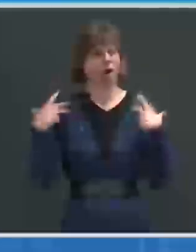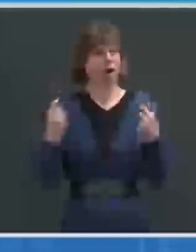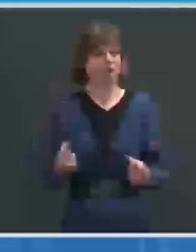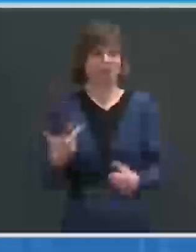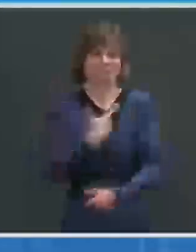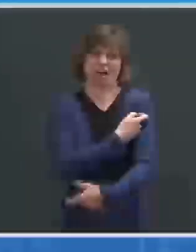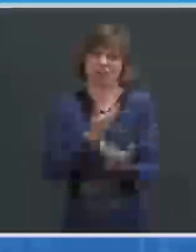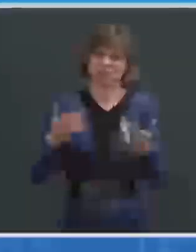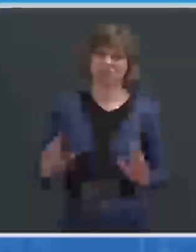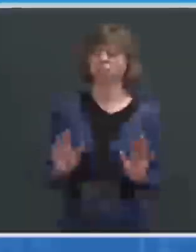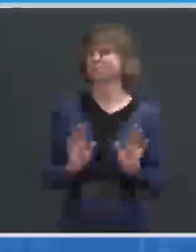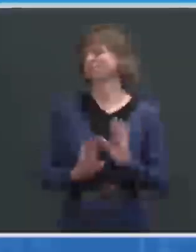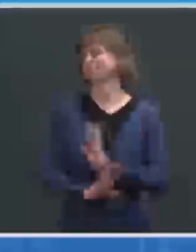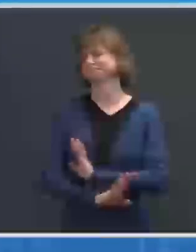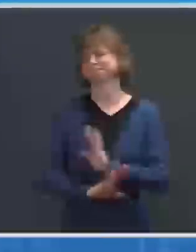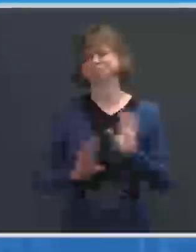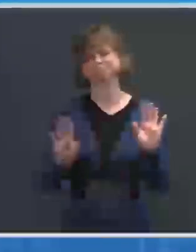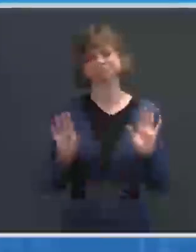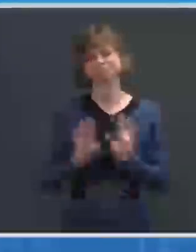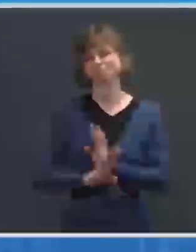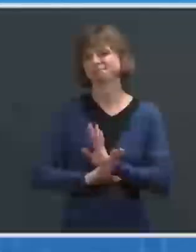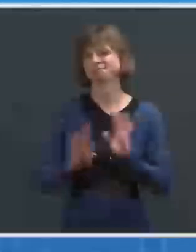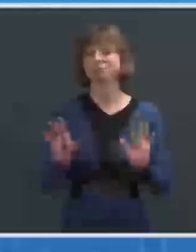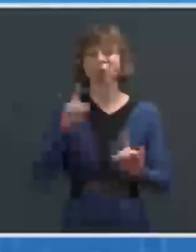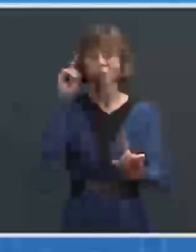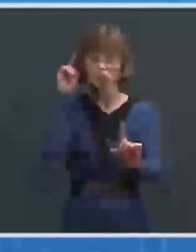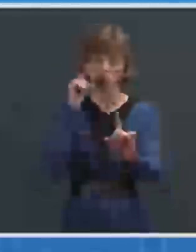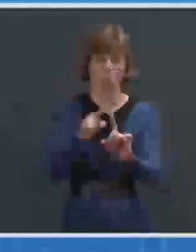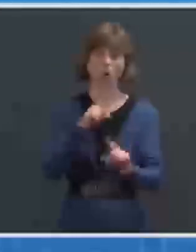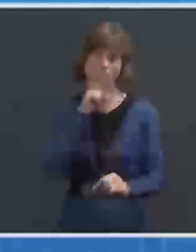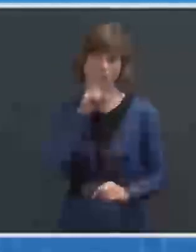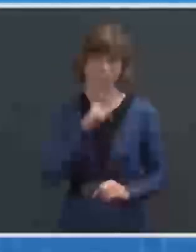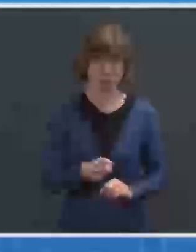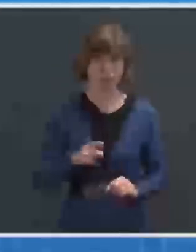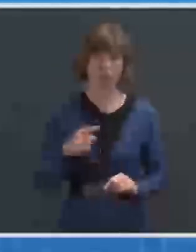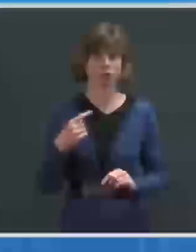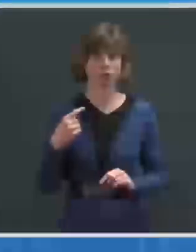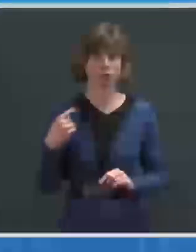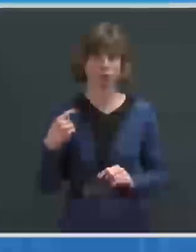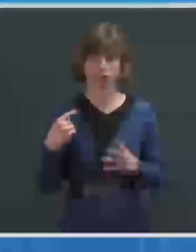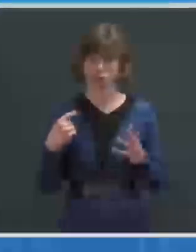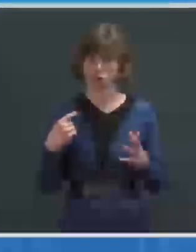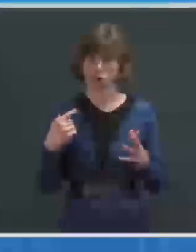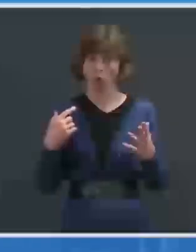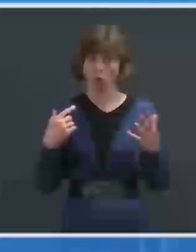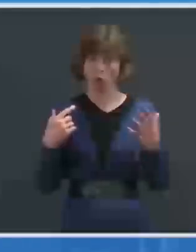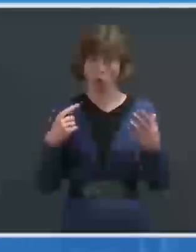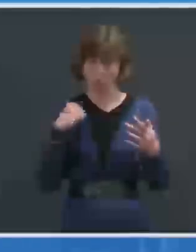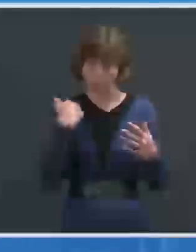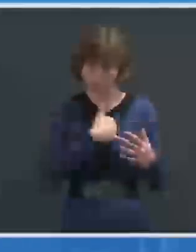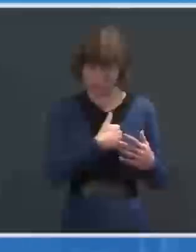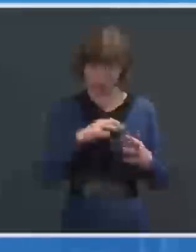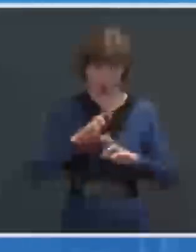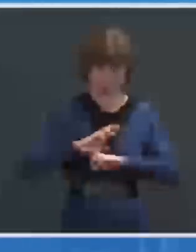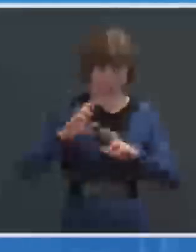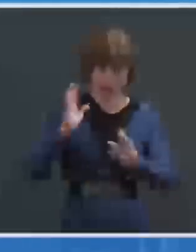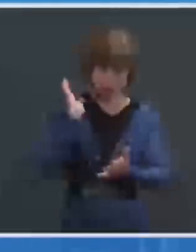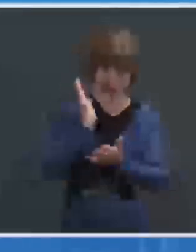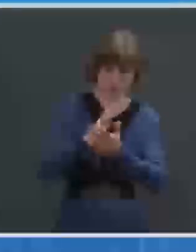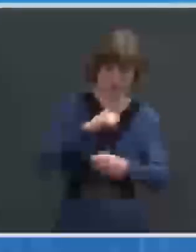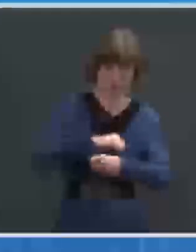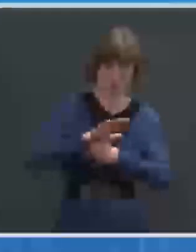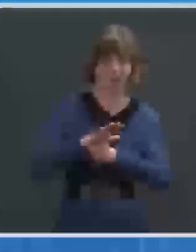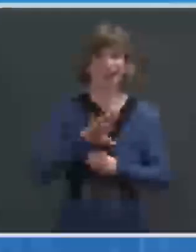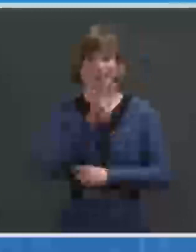first 100 days has always been to sort of make sure that we are in a place to be out of this pandemic. At